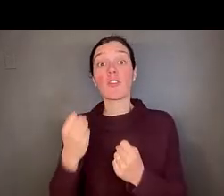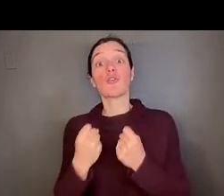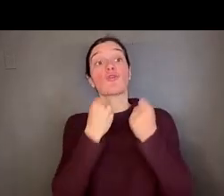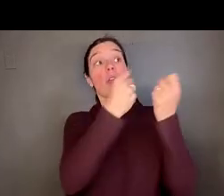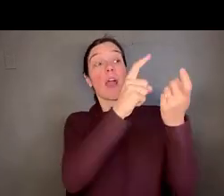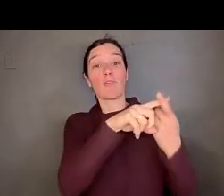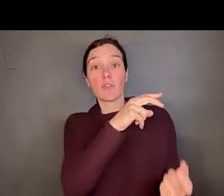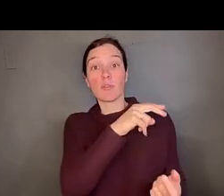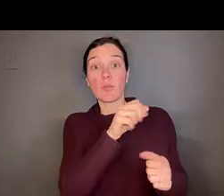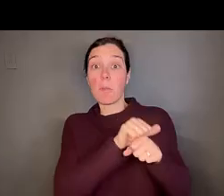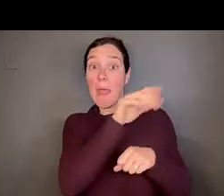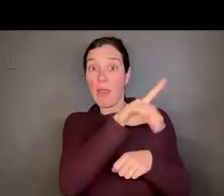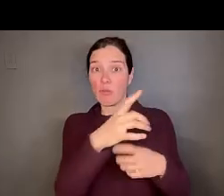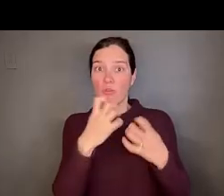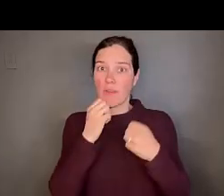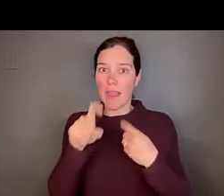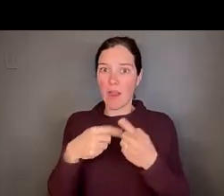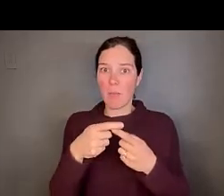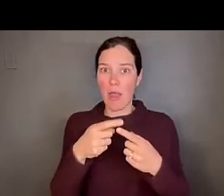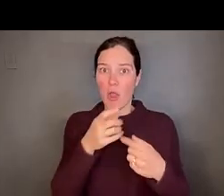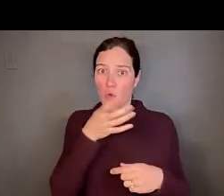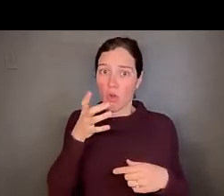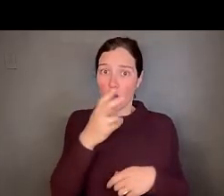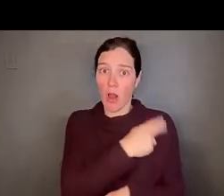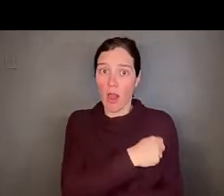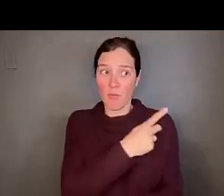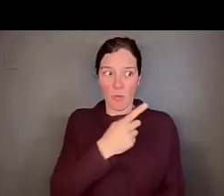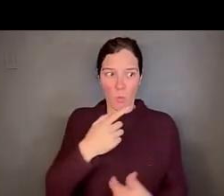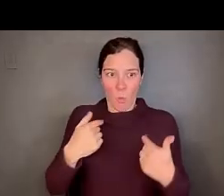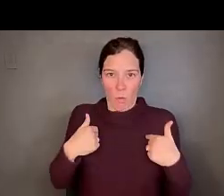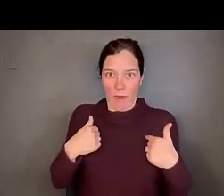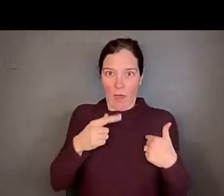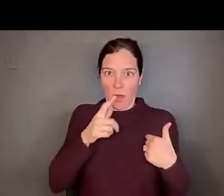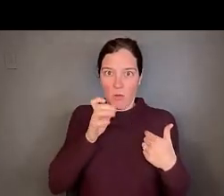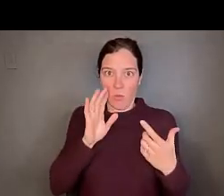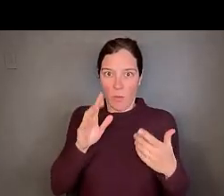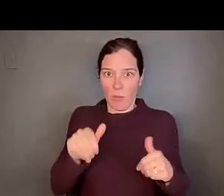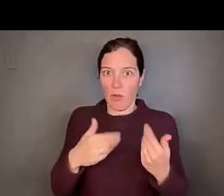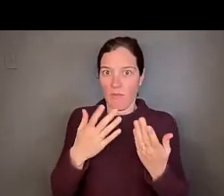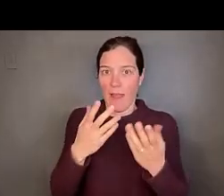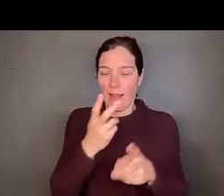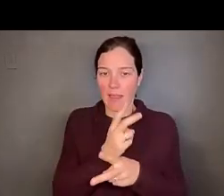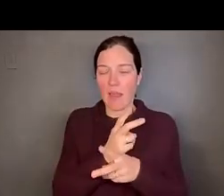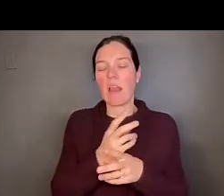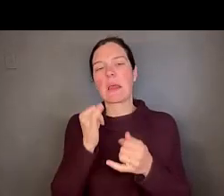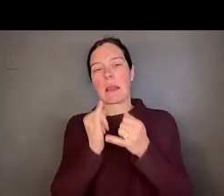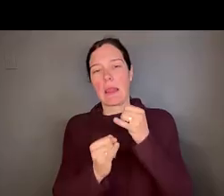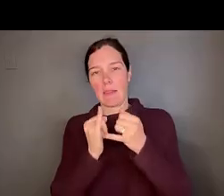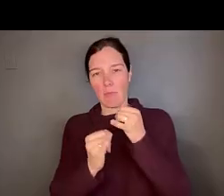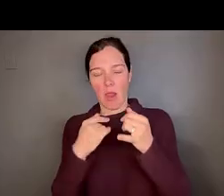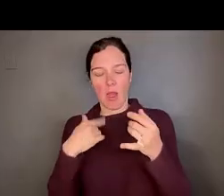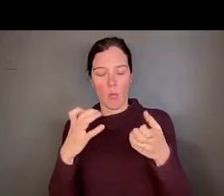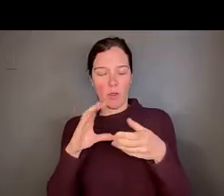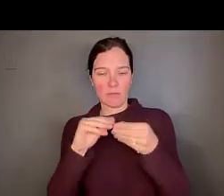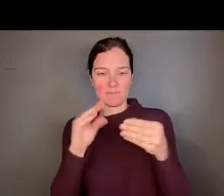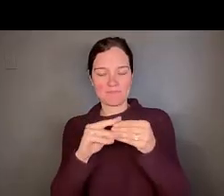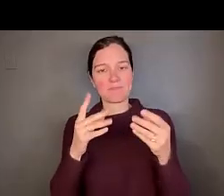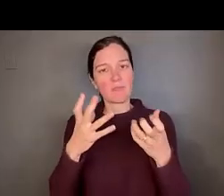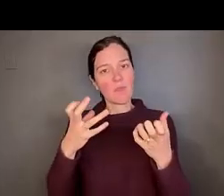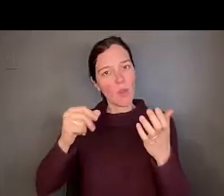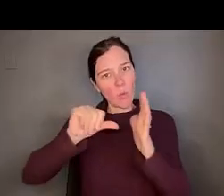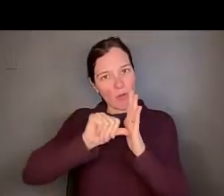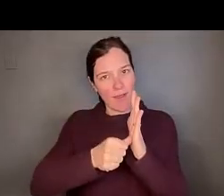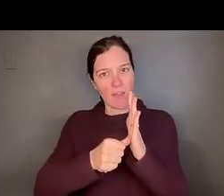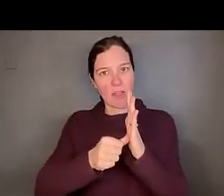care about rural hospitals, because we're the ones that are going to be there to provide care. Last part I would make, and I really want to highlight on